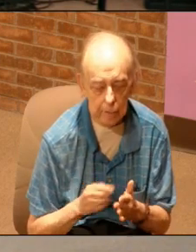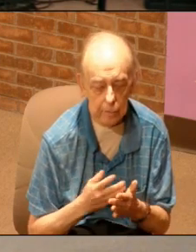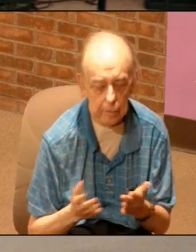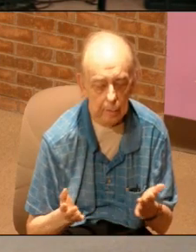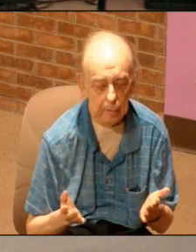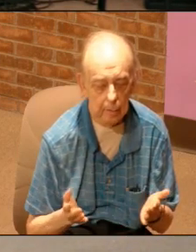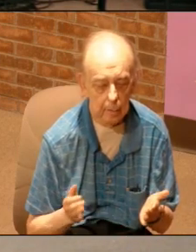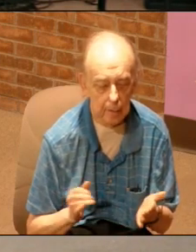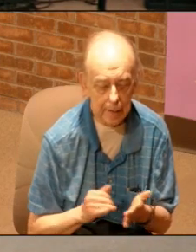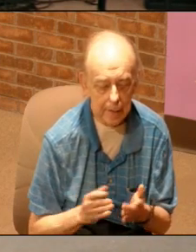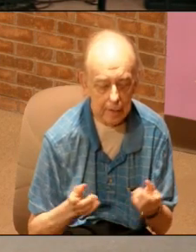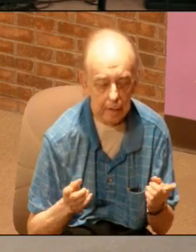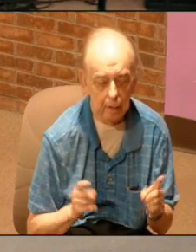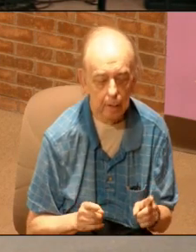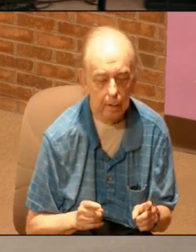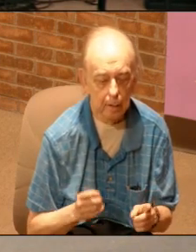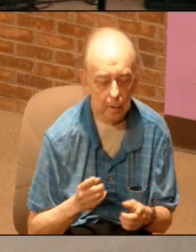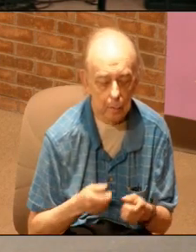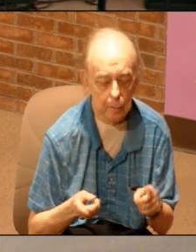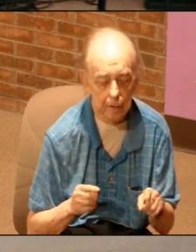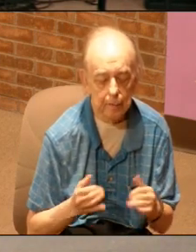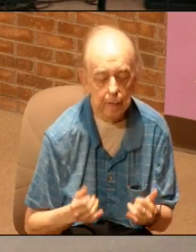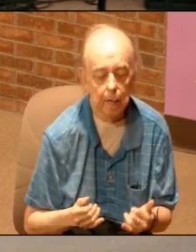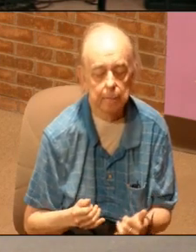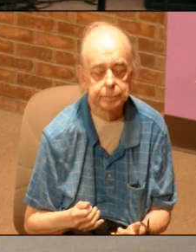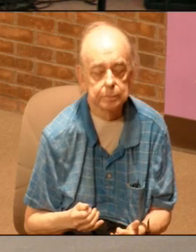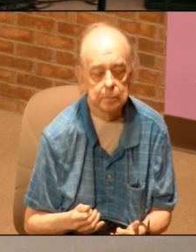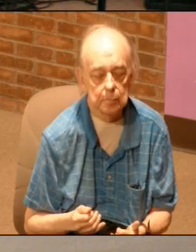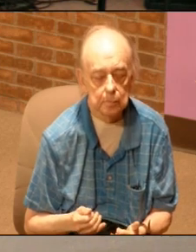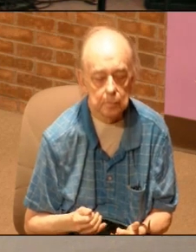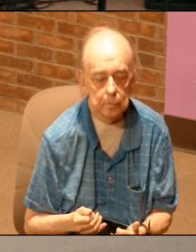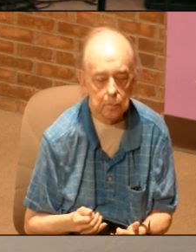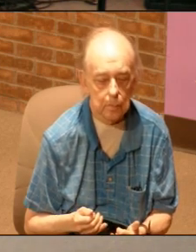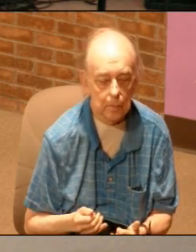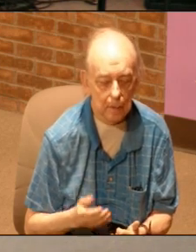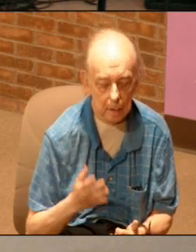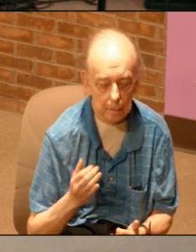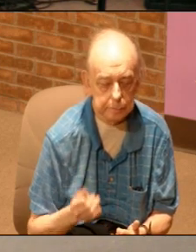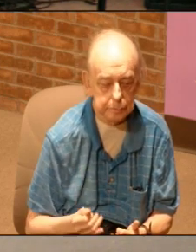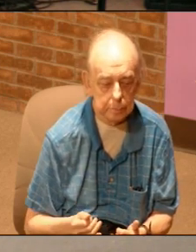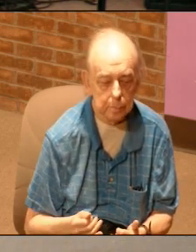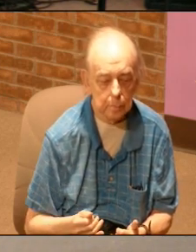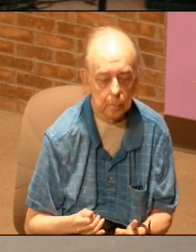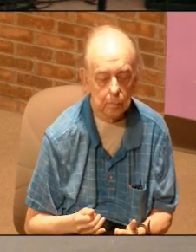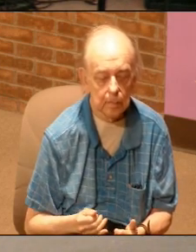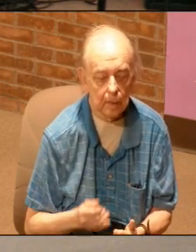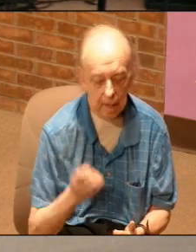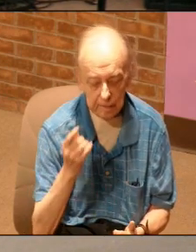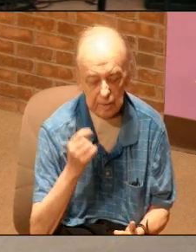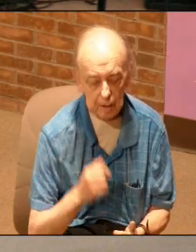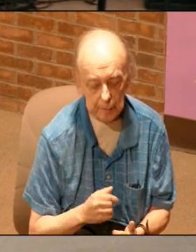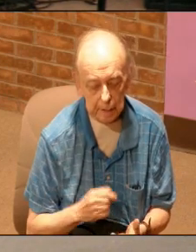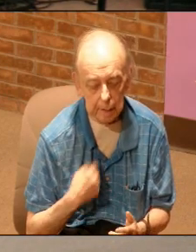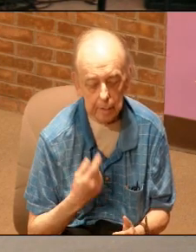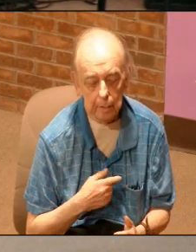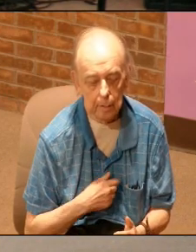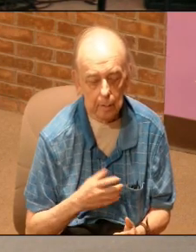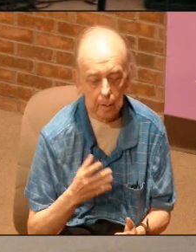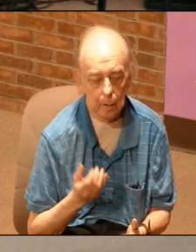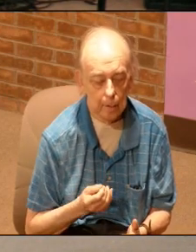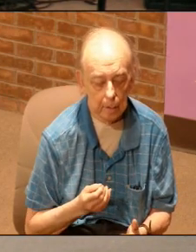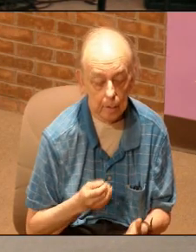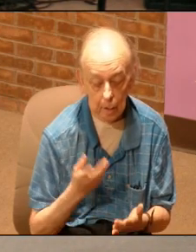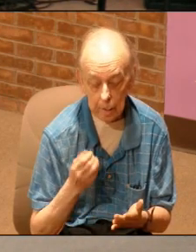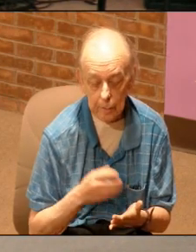something that's going on and what is happening, okay? Because it's filtering down. He said, here's what